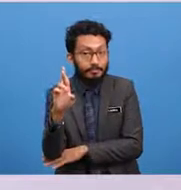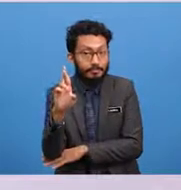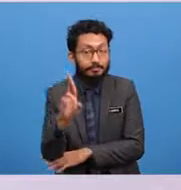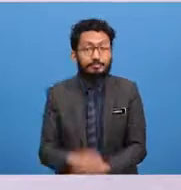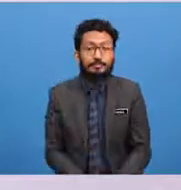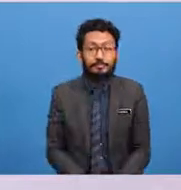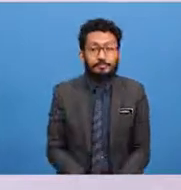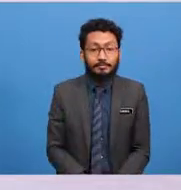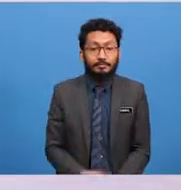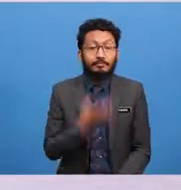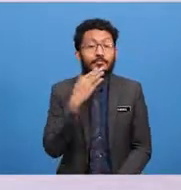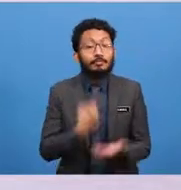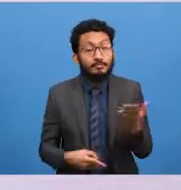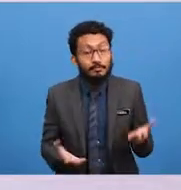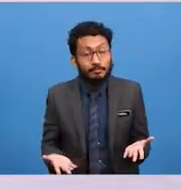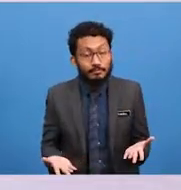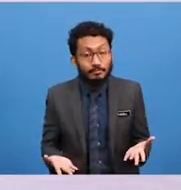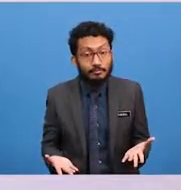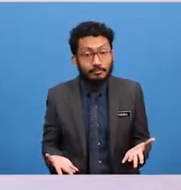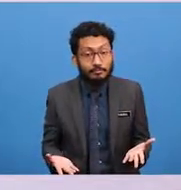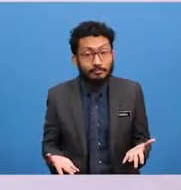What's the color of this sweater?